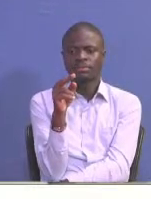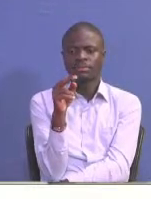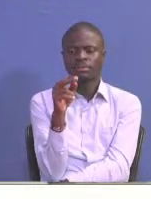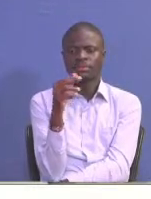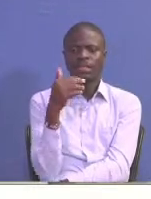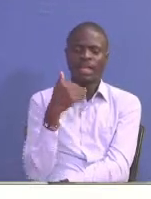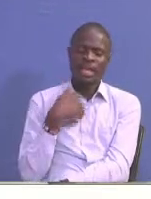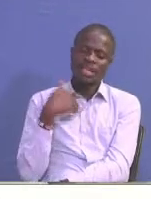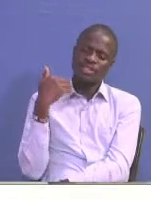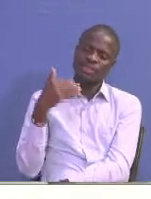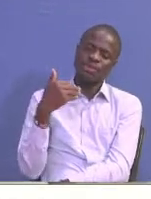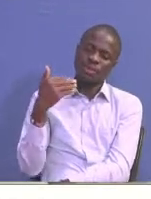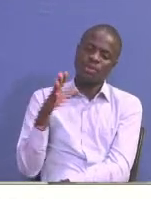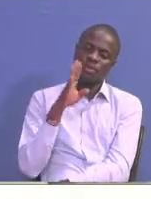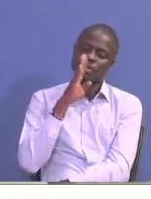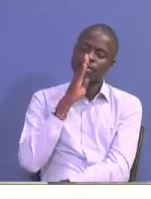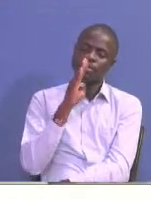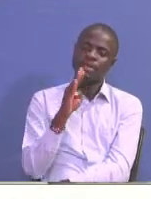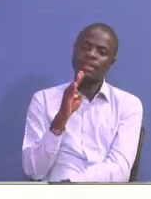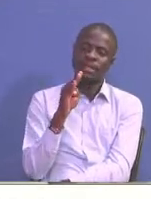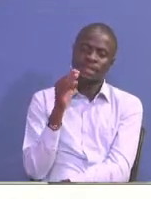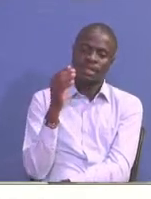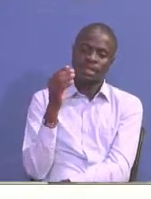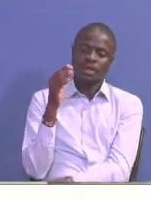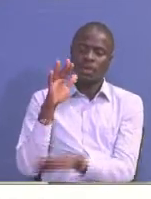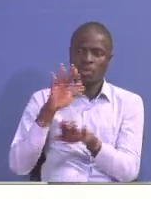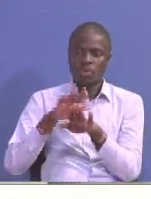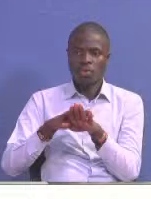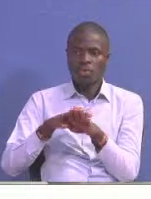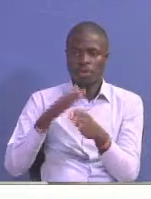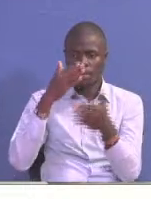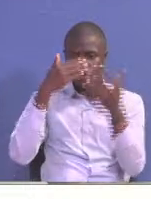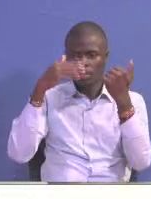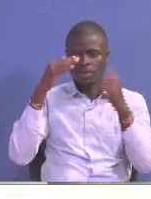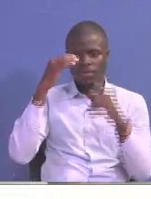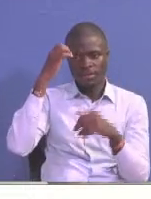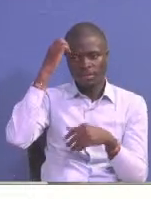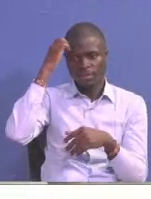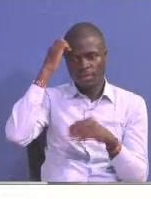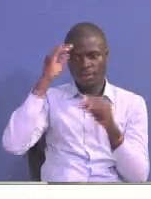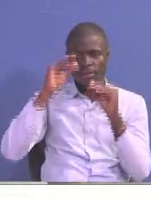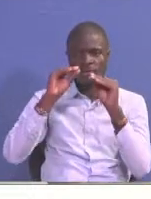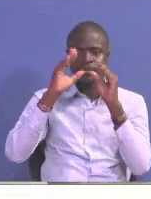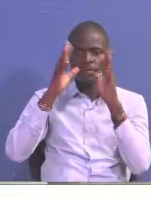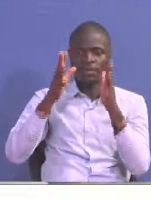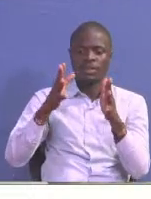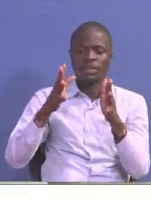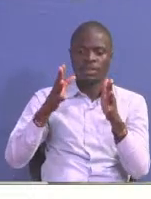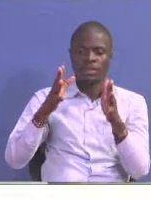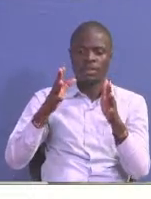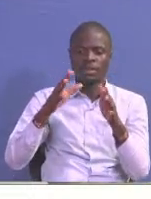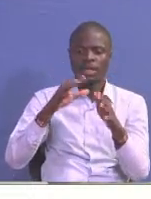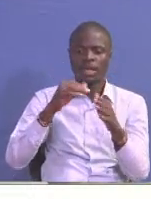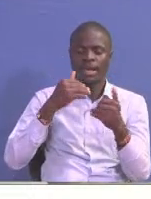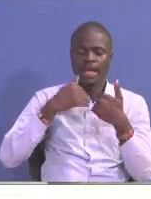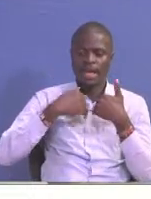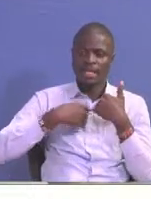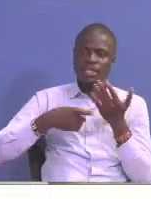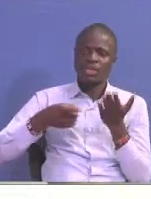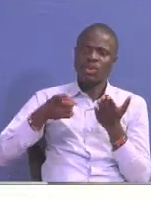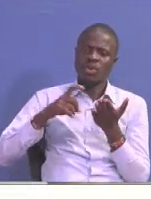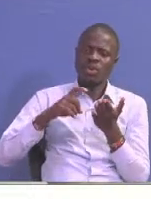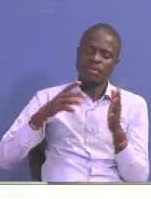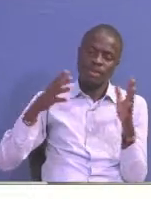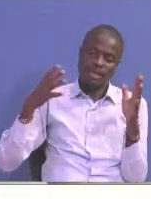has always been the premier university for education of teachers and has contributed